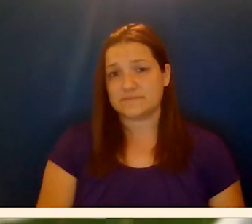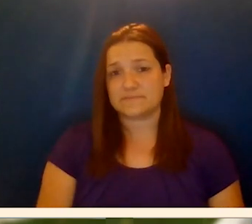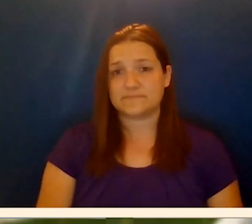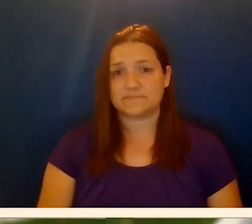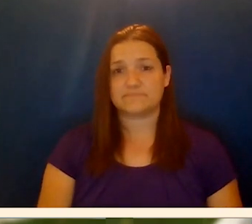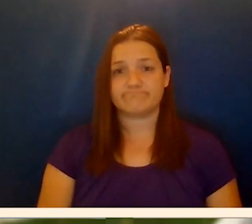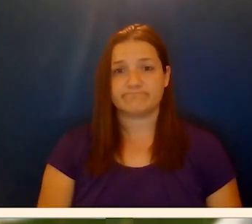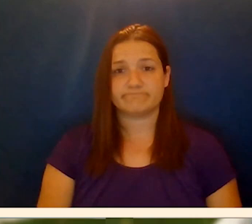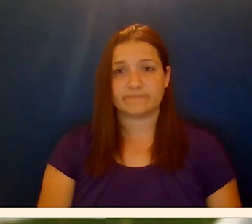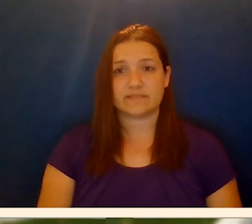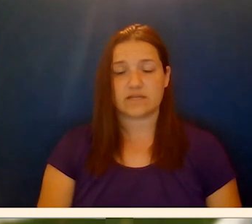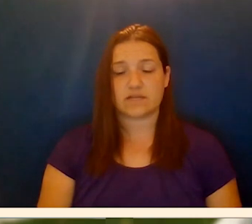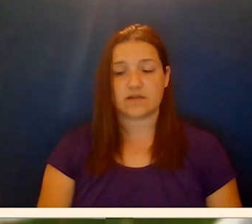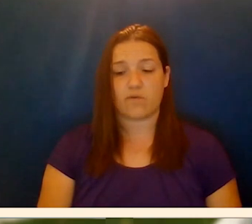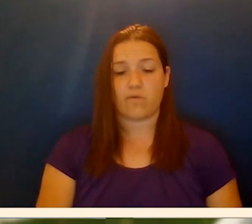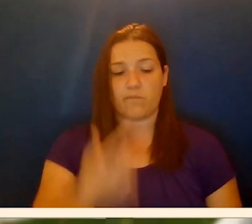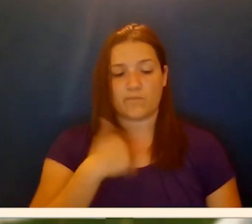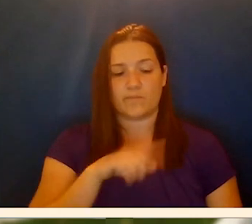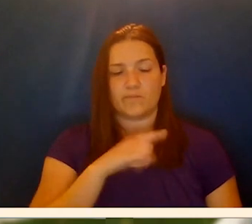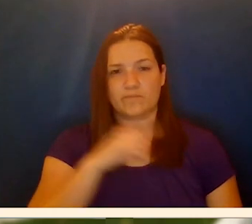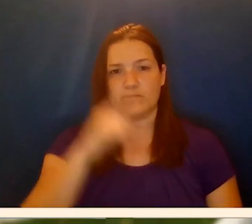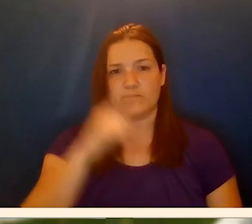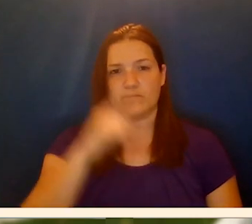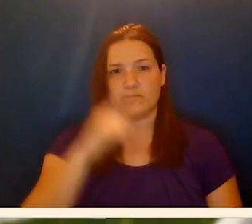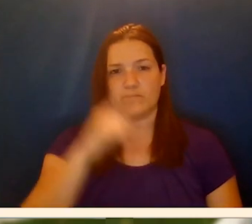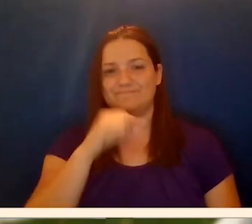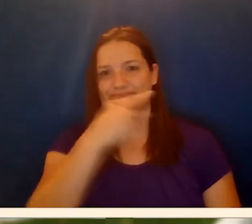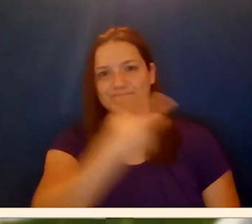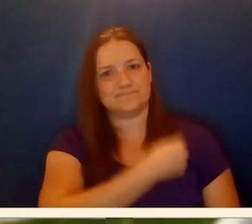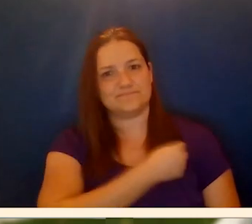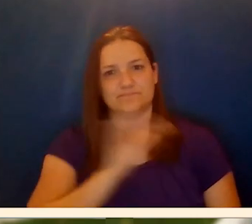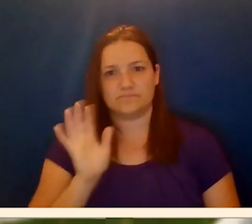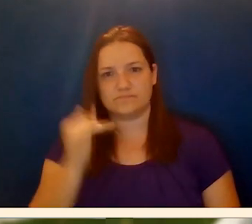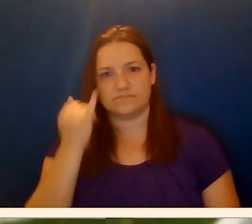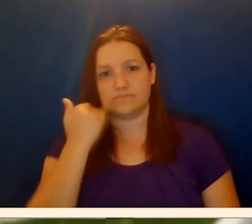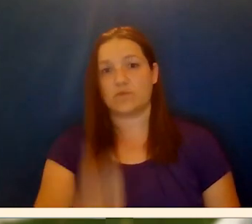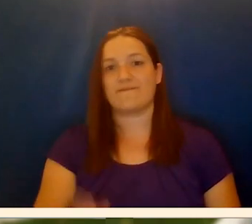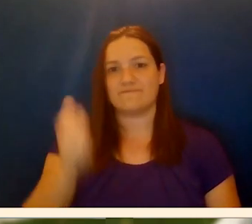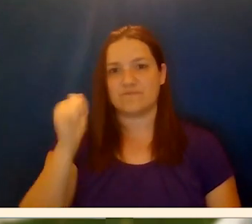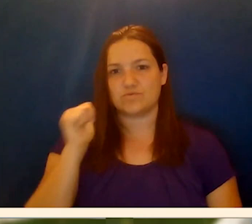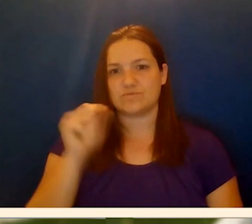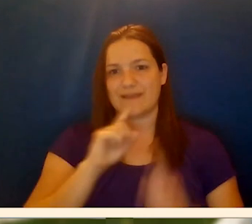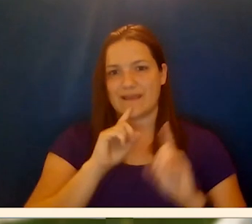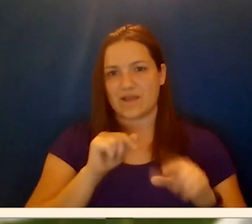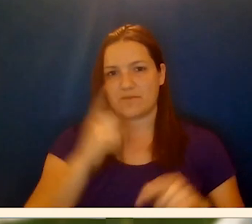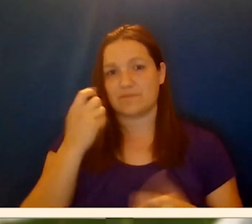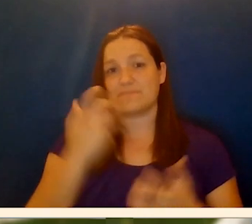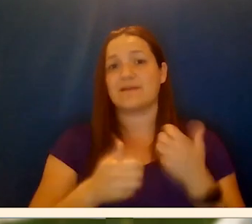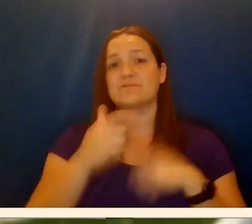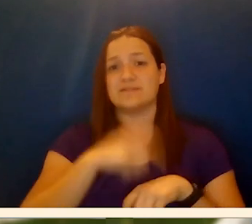default to unvaccinated if they refuse to answer it, because oftentimes if you're refusing to answer, you're